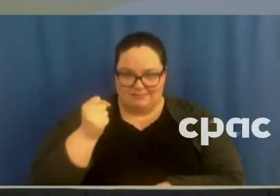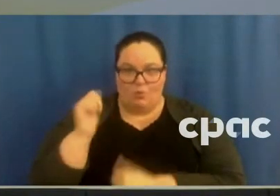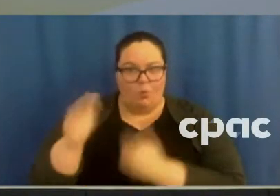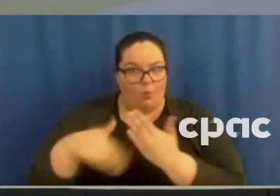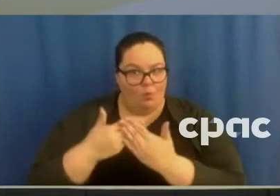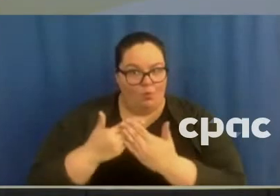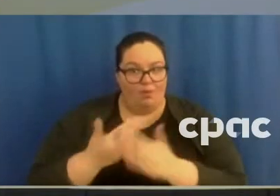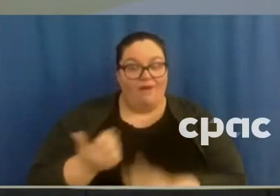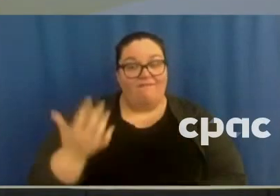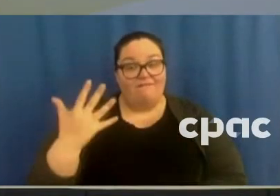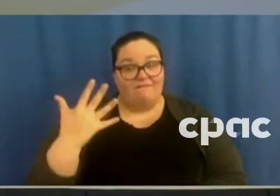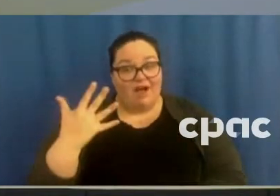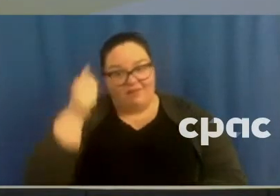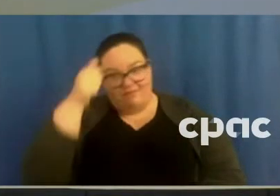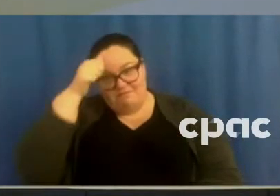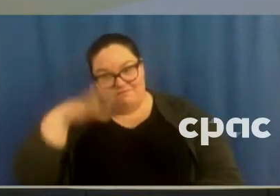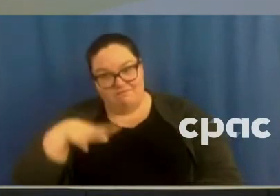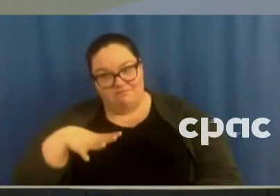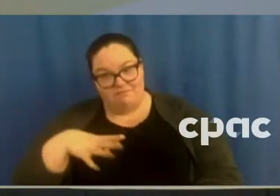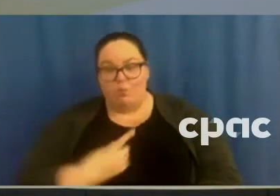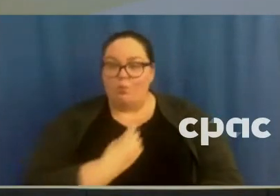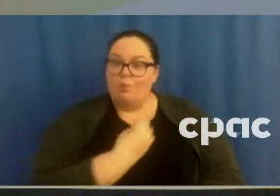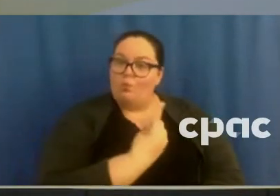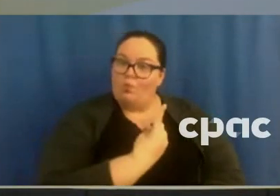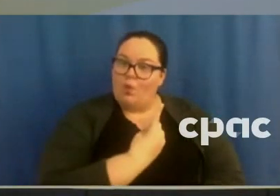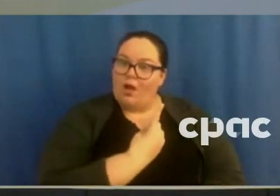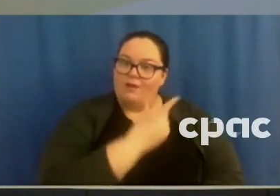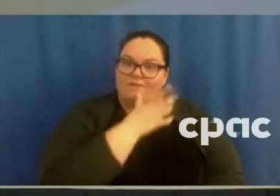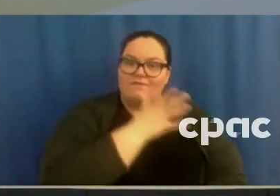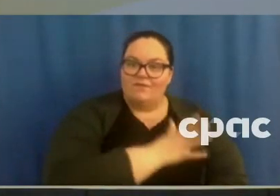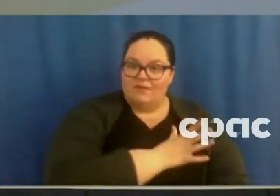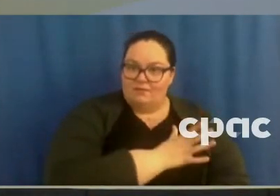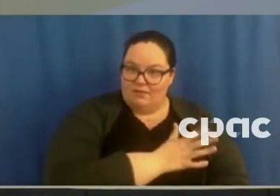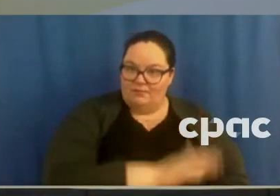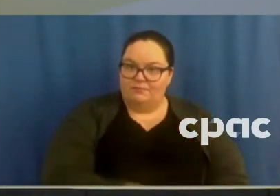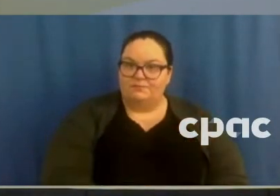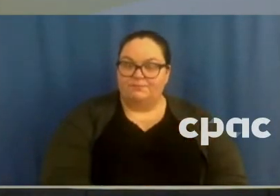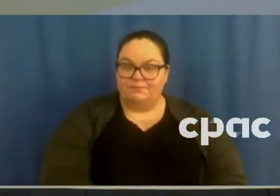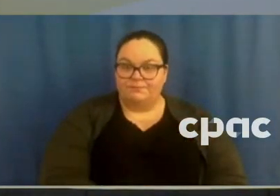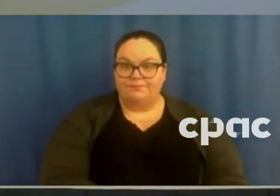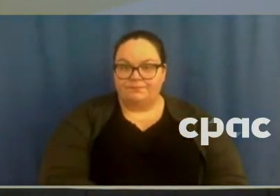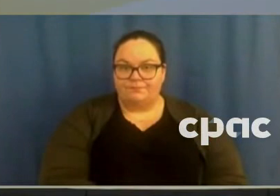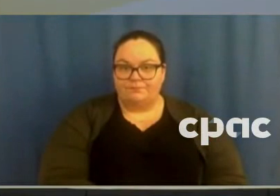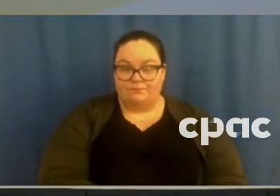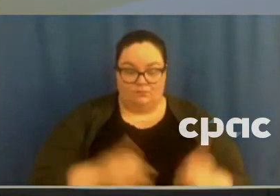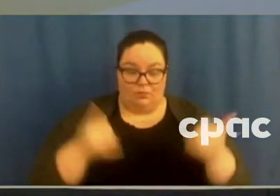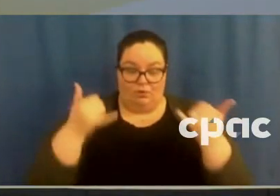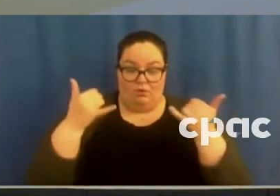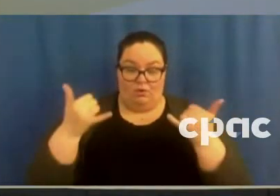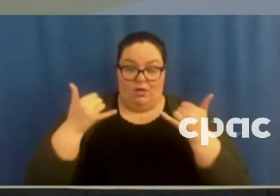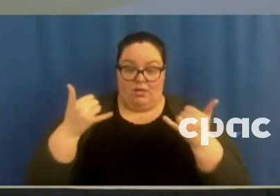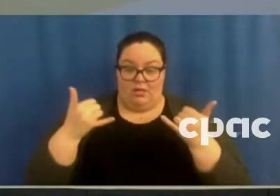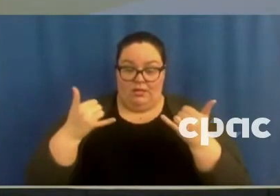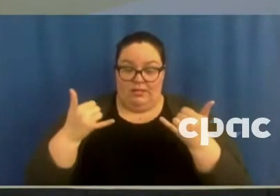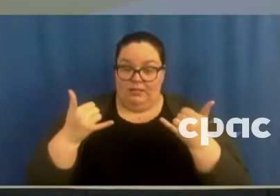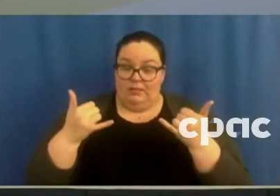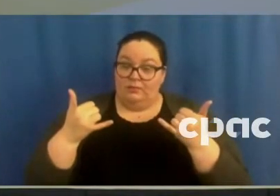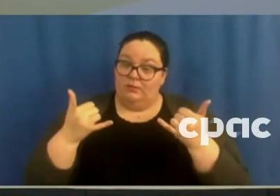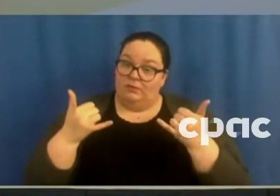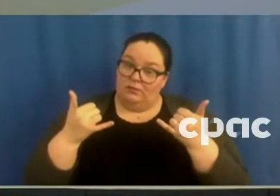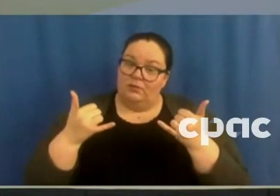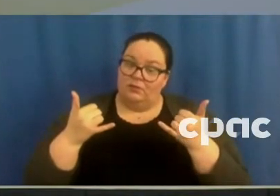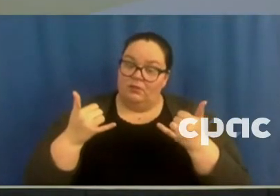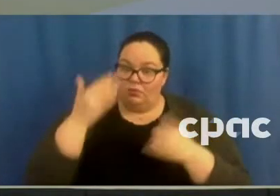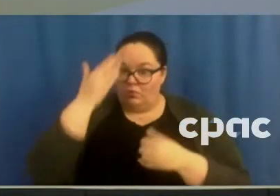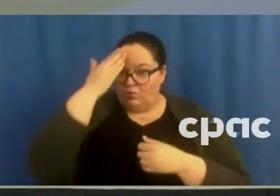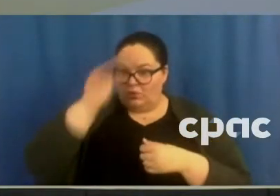are males and 1 female. And at this point in time, we know that